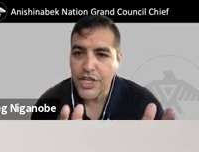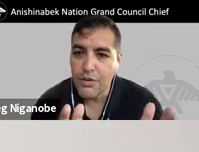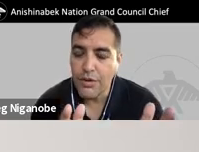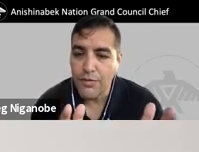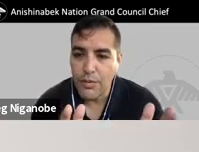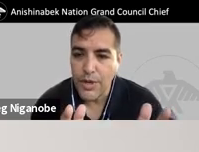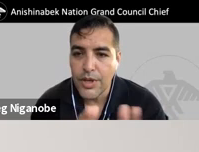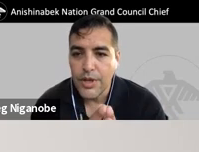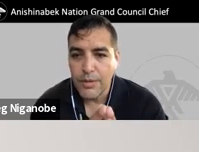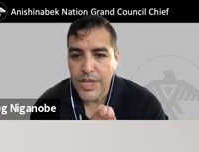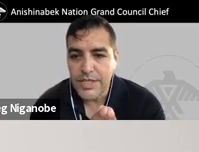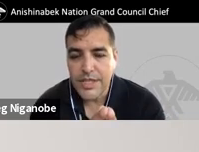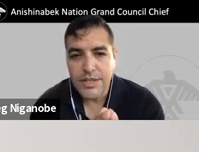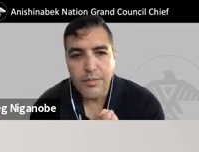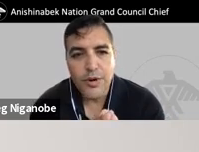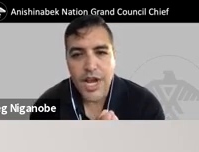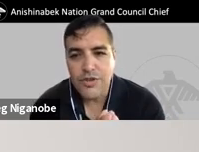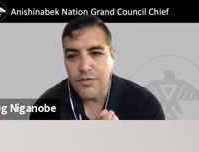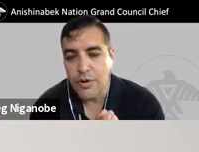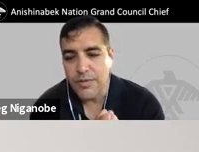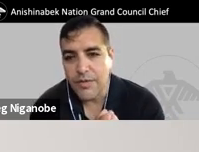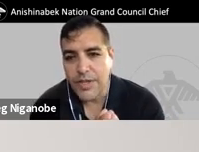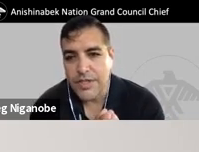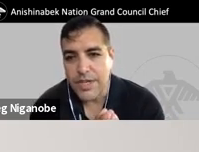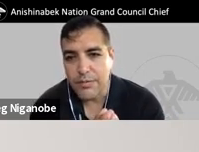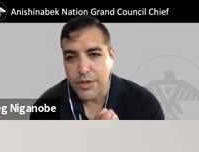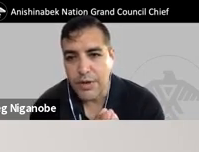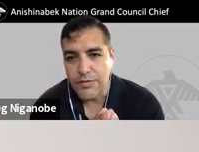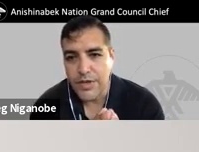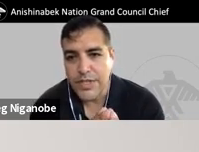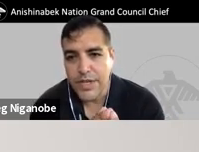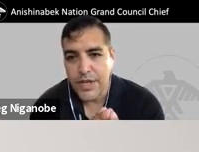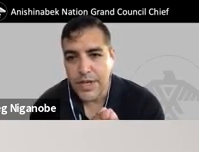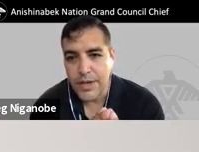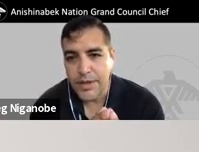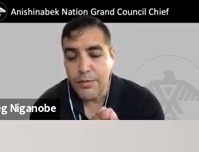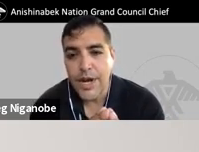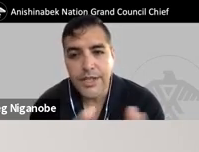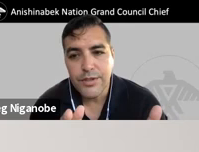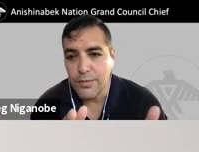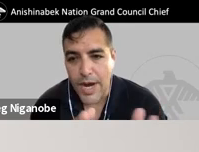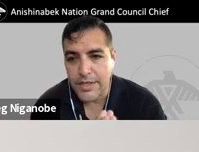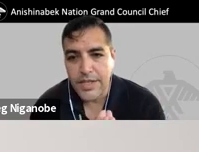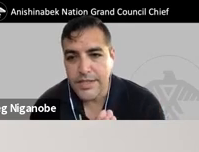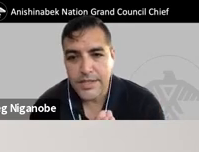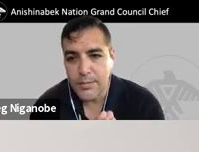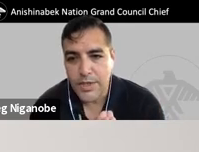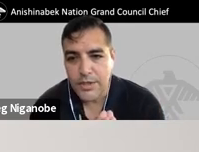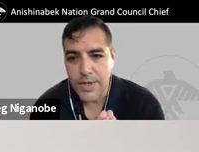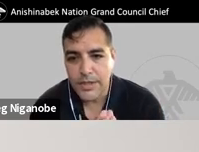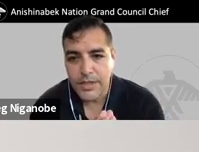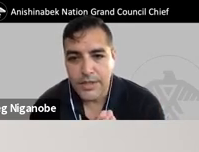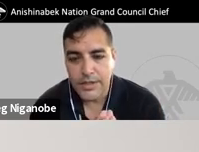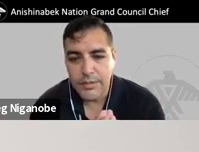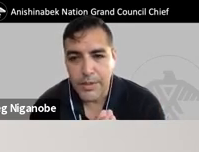Mississauga Nation going forward, because it is our more natural form of governance that works well for us. If we got into why the clan system works